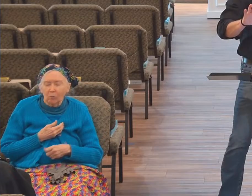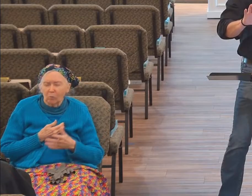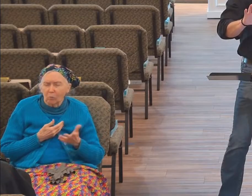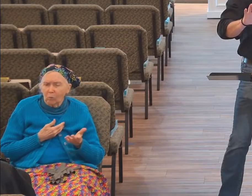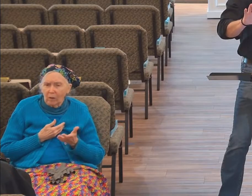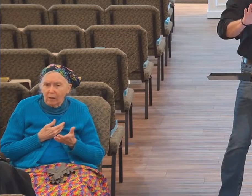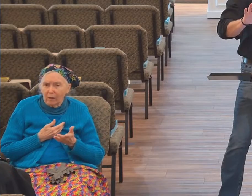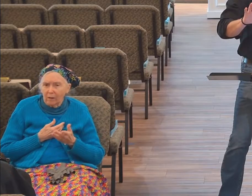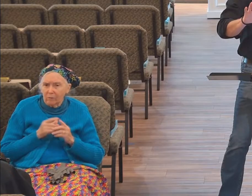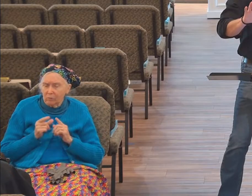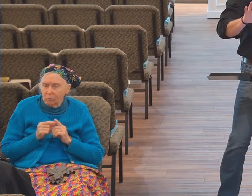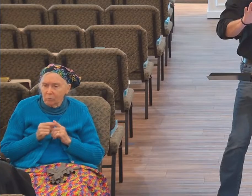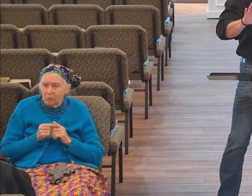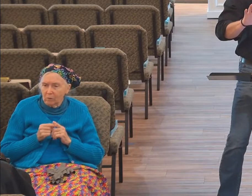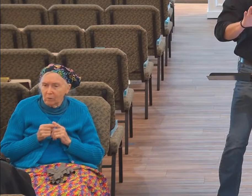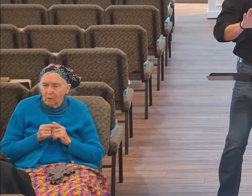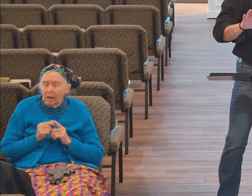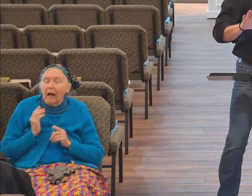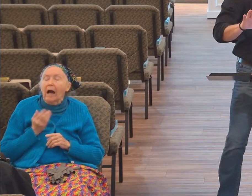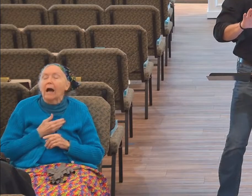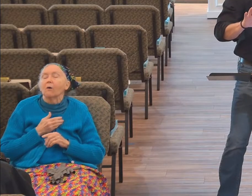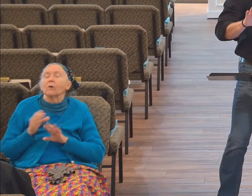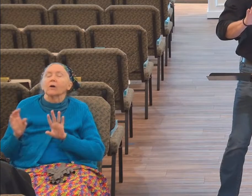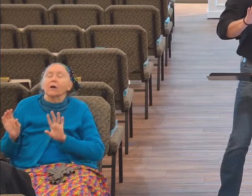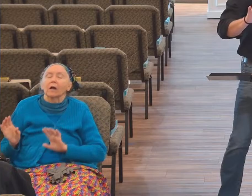What's the word he uses here? Conduct.